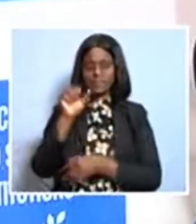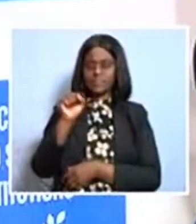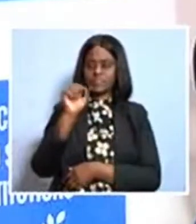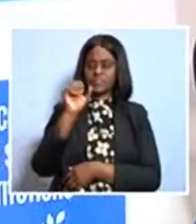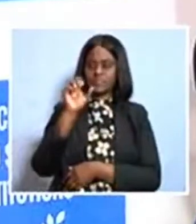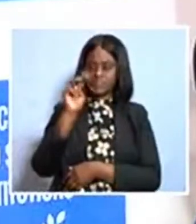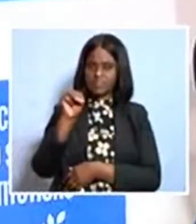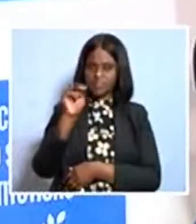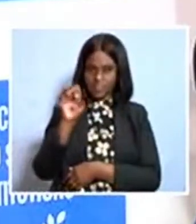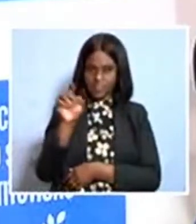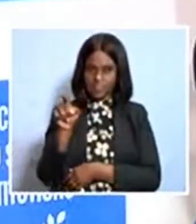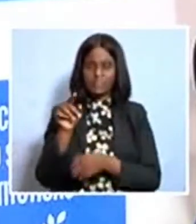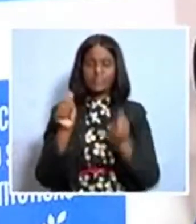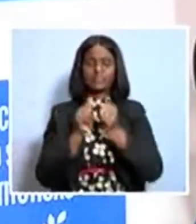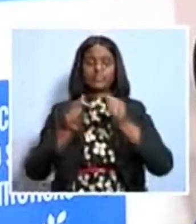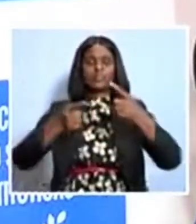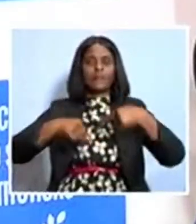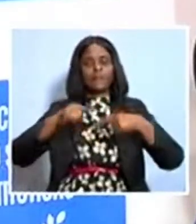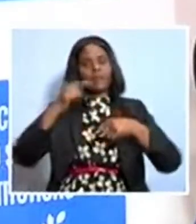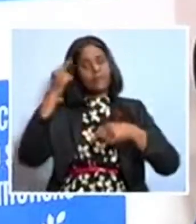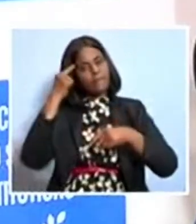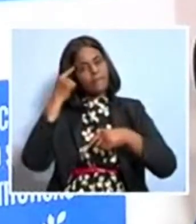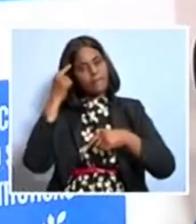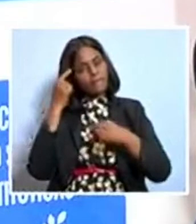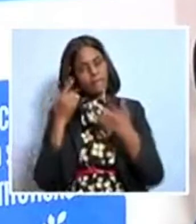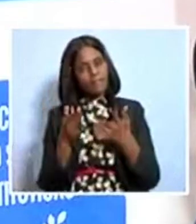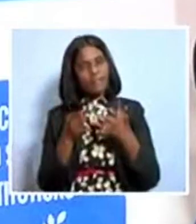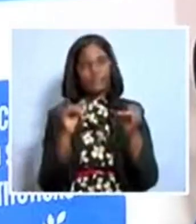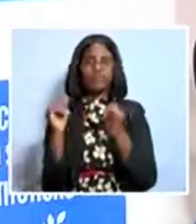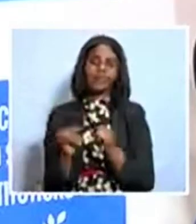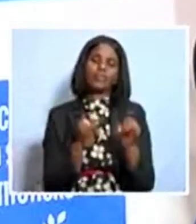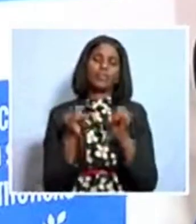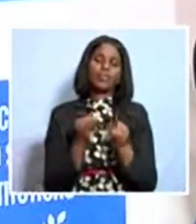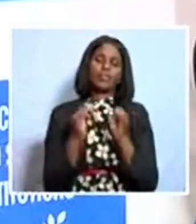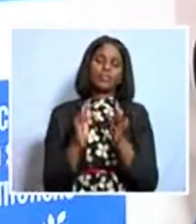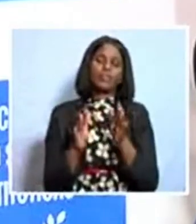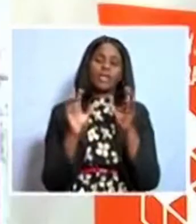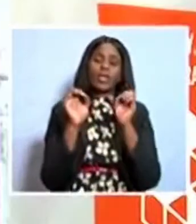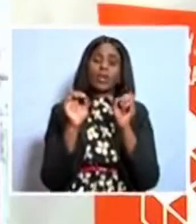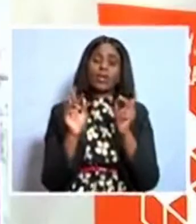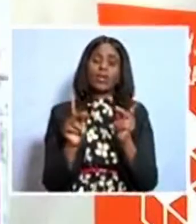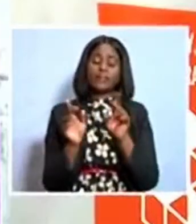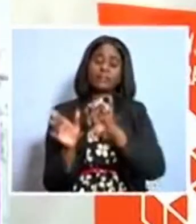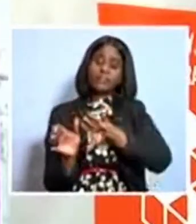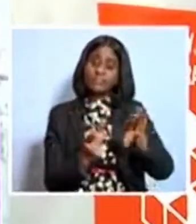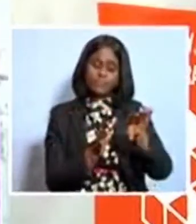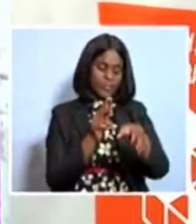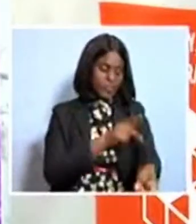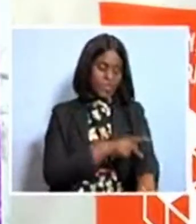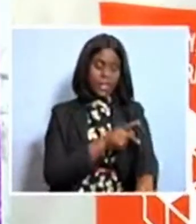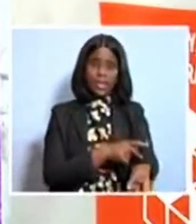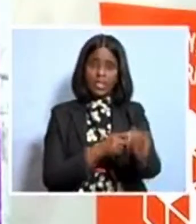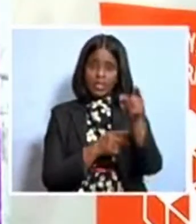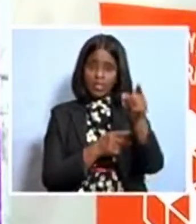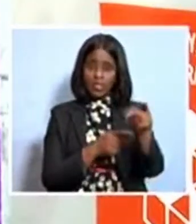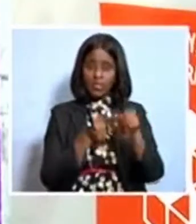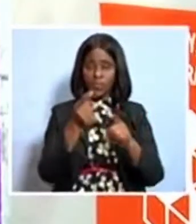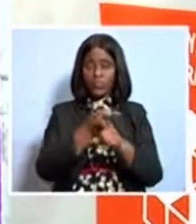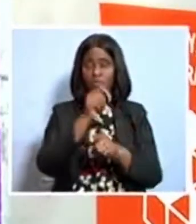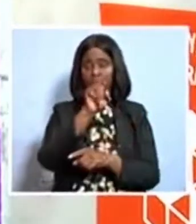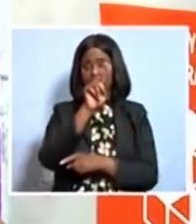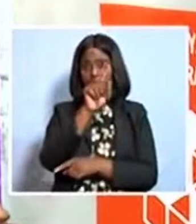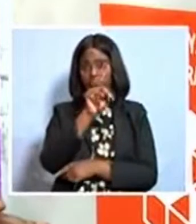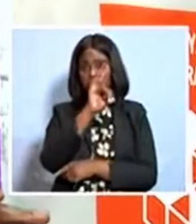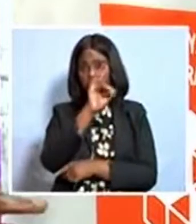as local government implementers. Okay. Mr. Perry, you're coming from UNIDO. Yes.